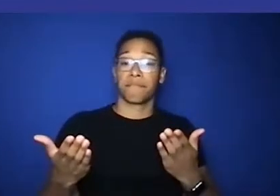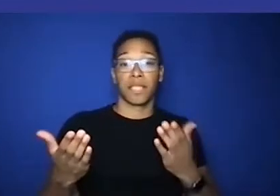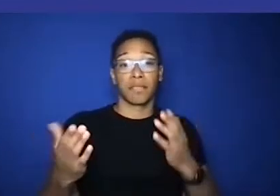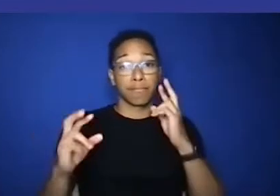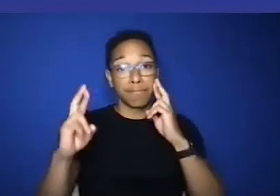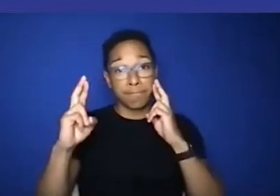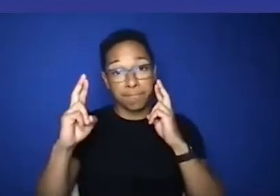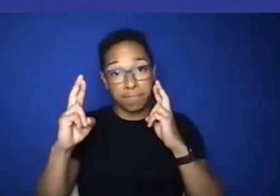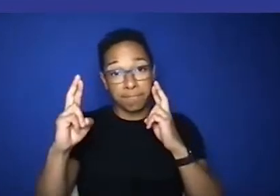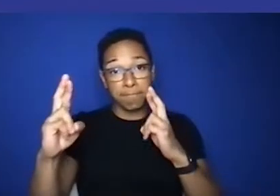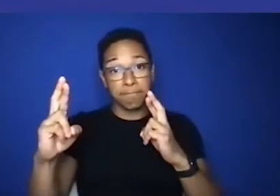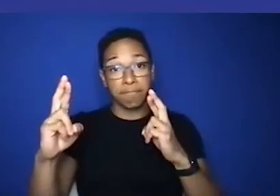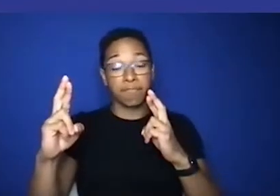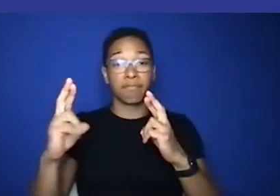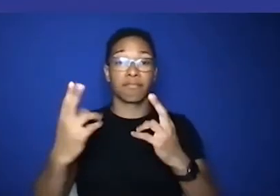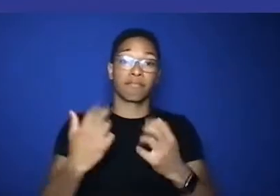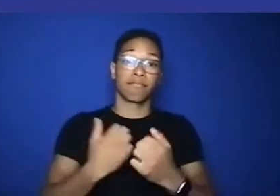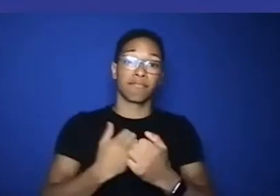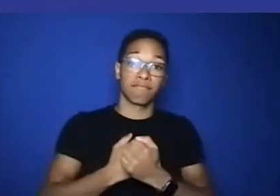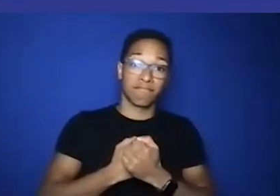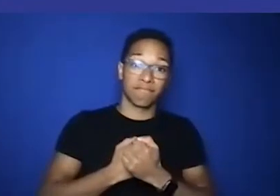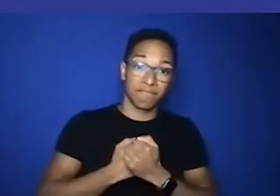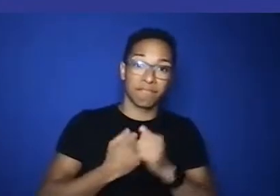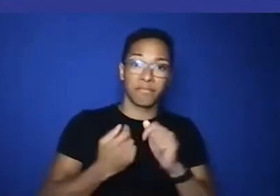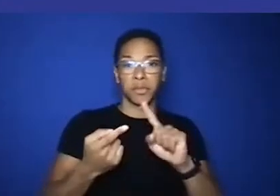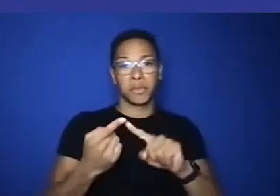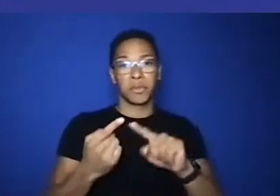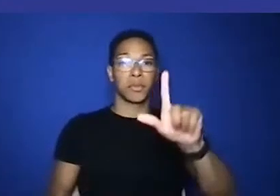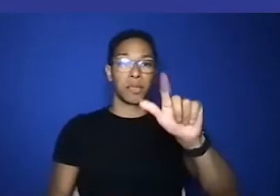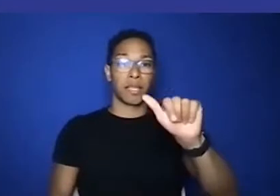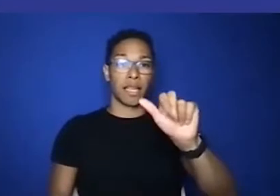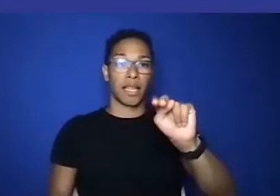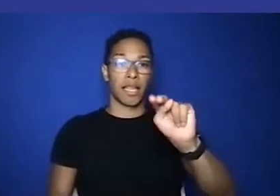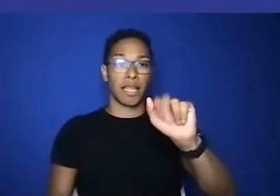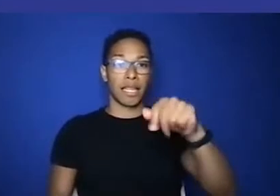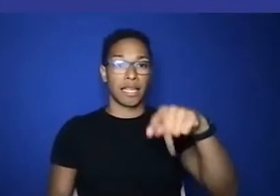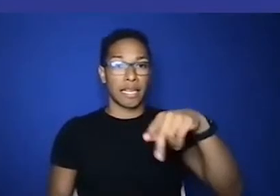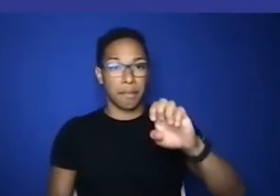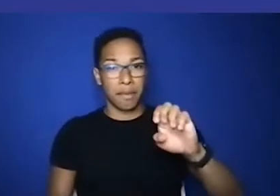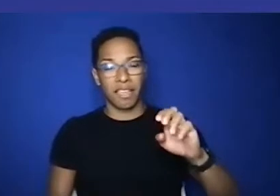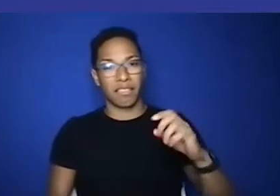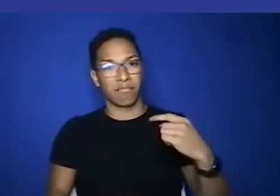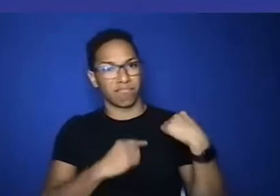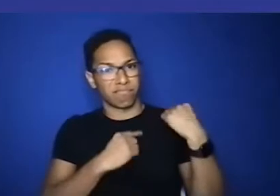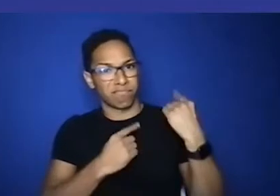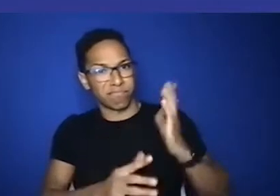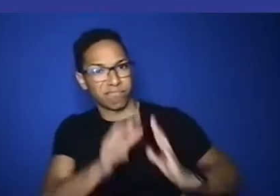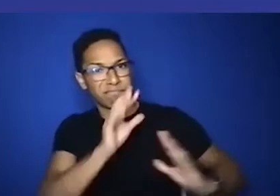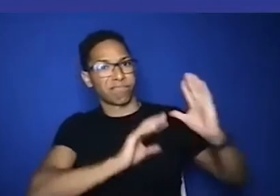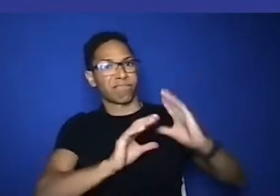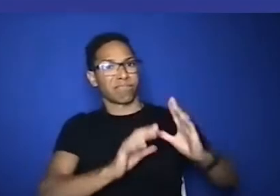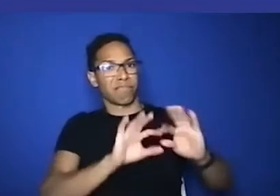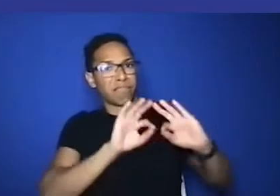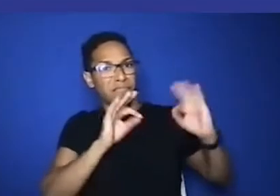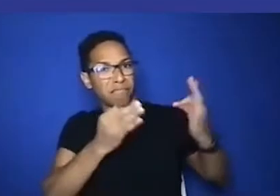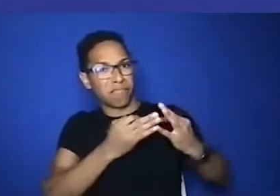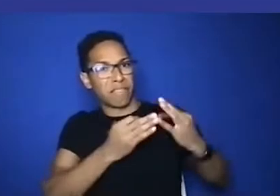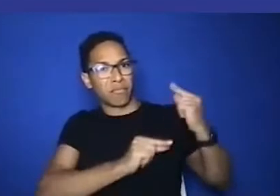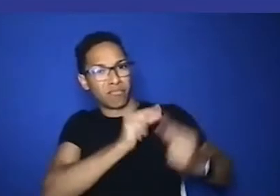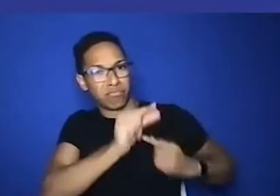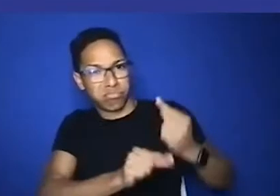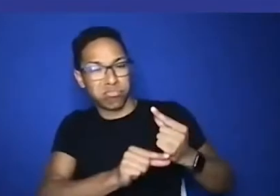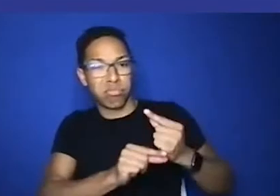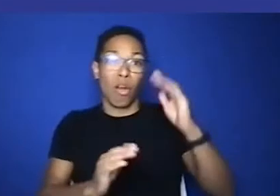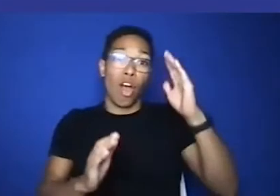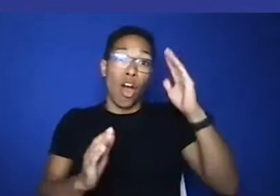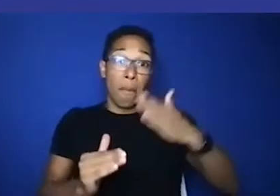respect and my love to Lenape people and ancestors and land and water, and hope that my work is in